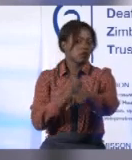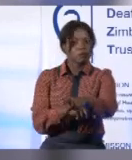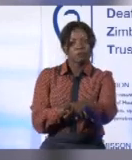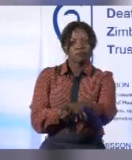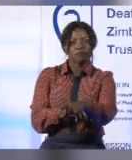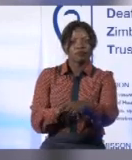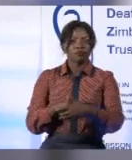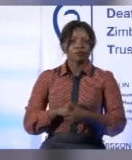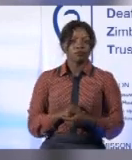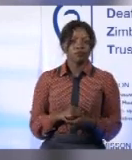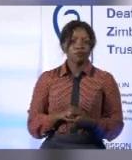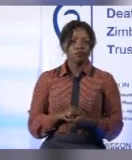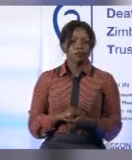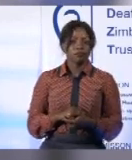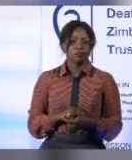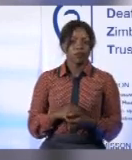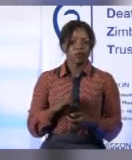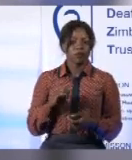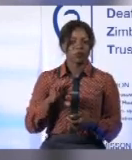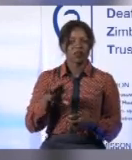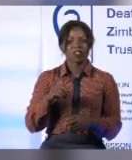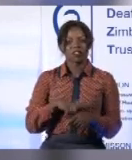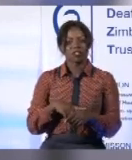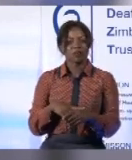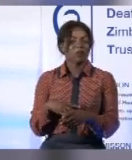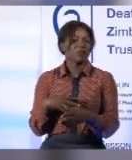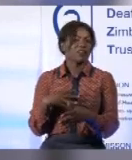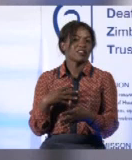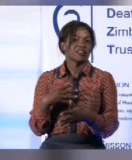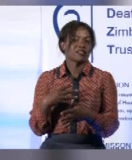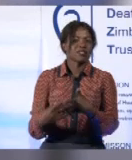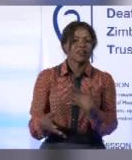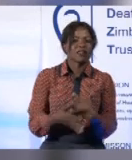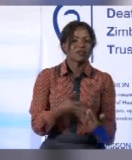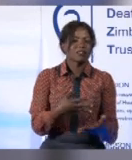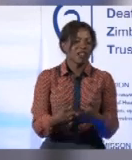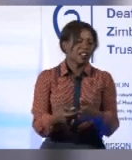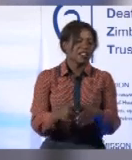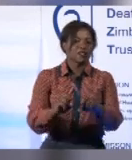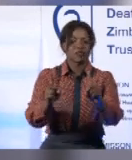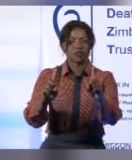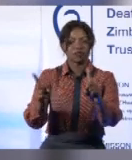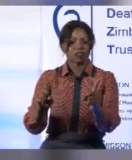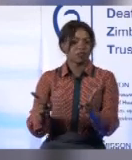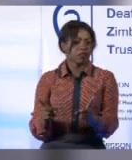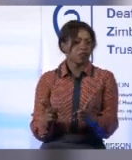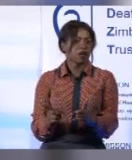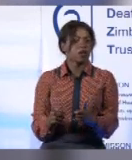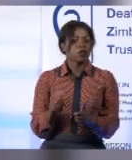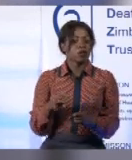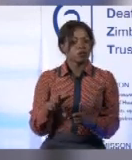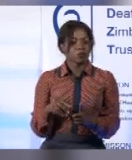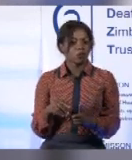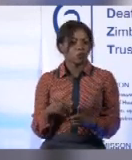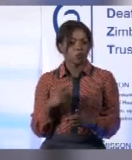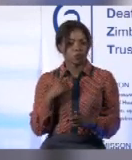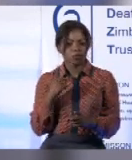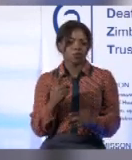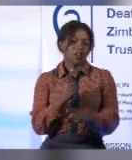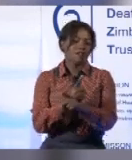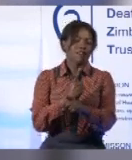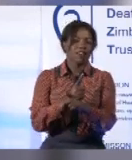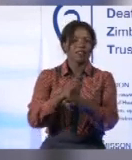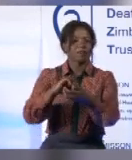at the end, like, she used to suffer relationship problems. So at the end, we end up like